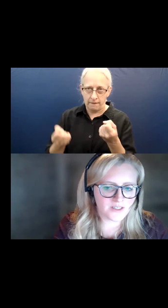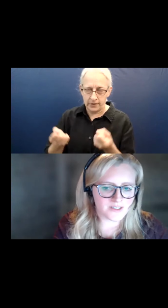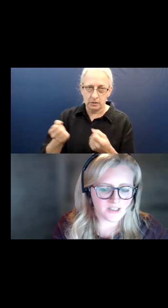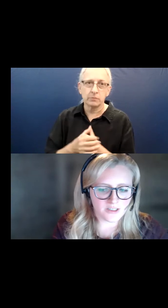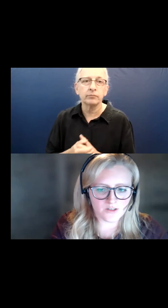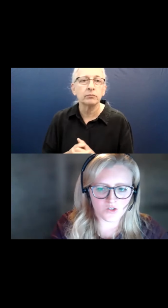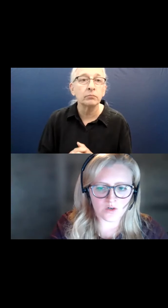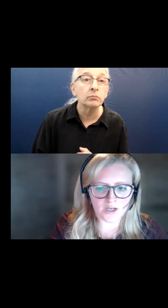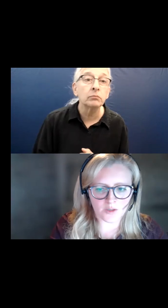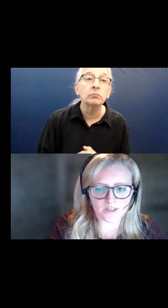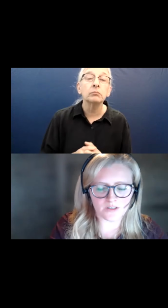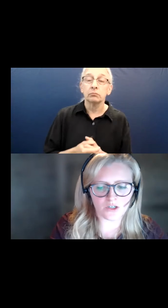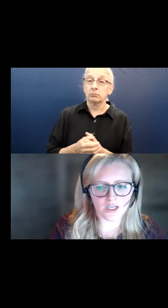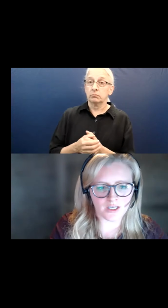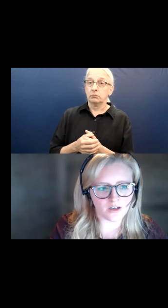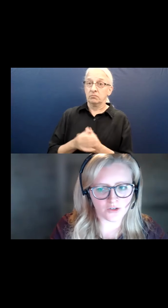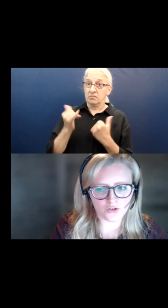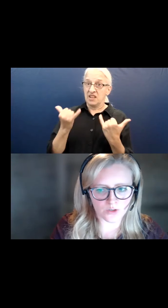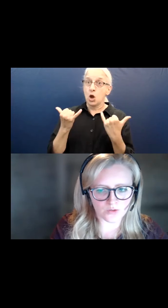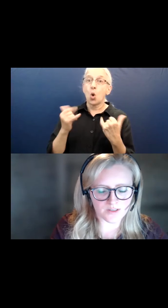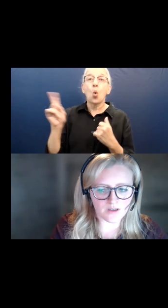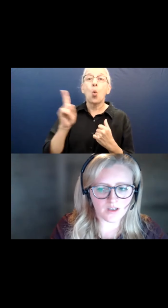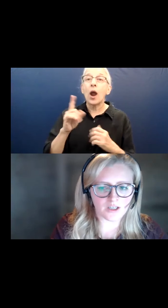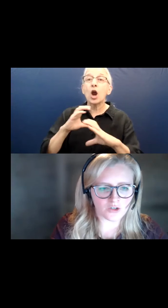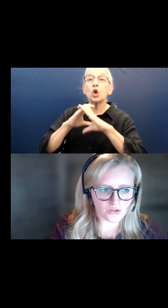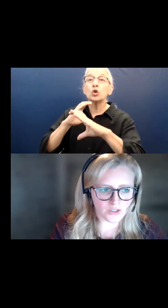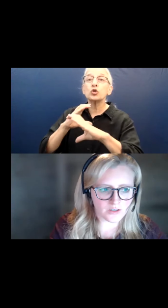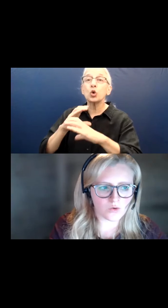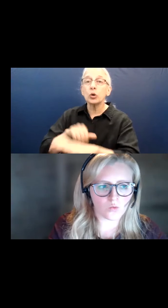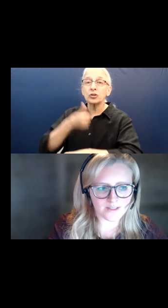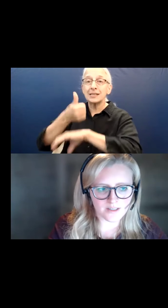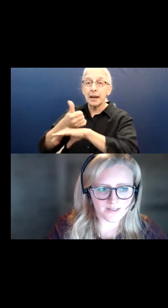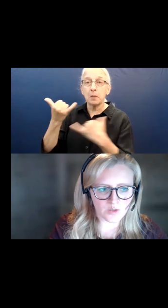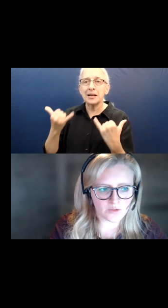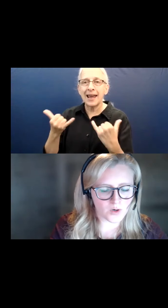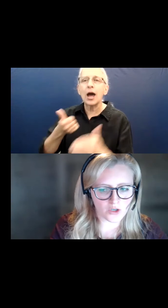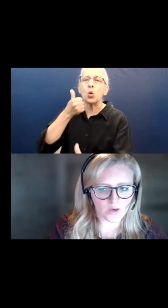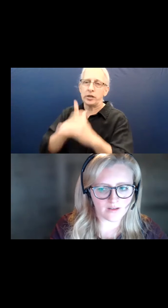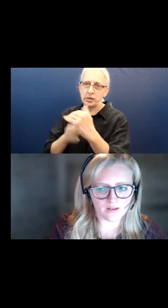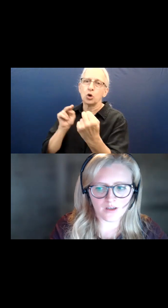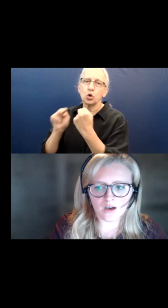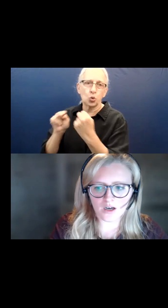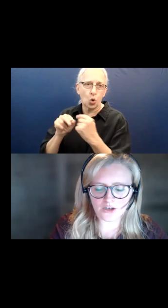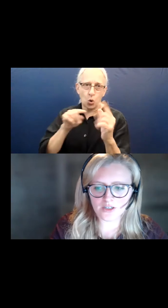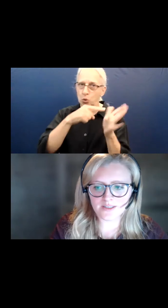Much of the existing sewer pipe is located under roads, including Westlake Sammamish